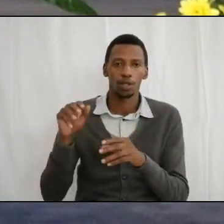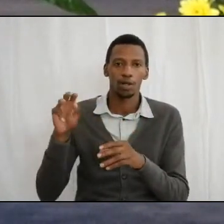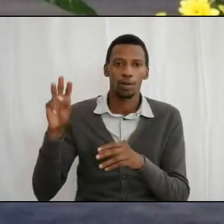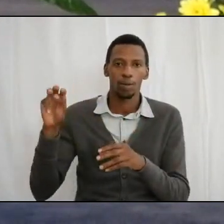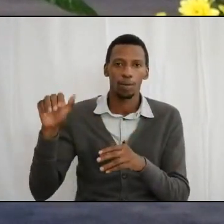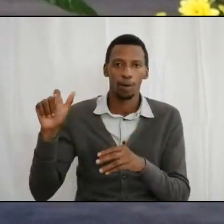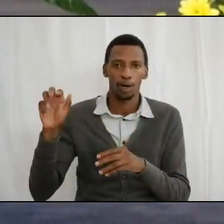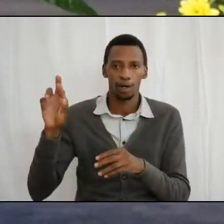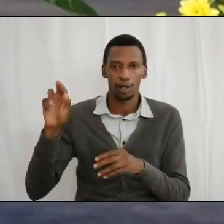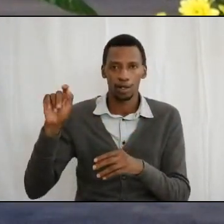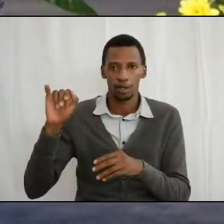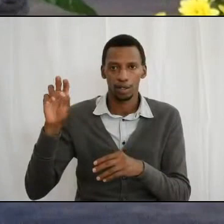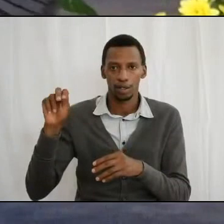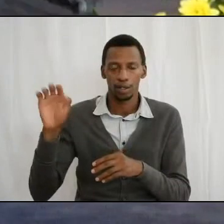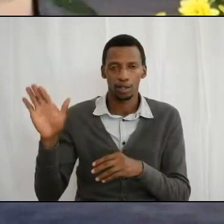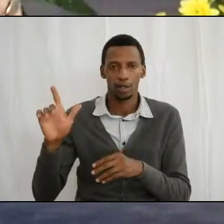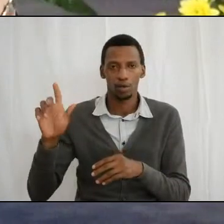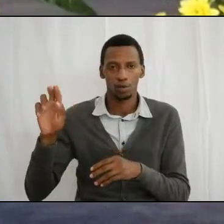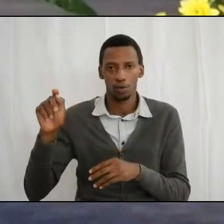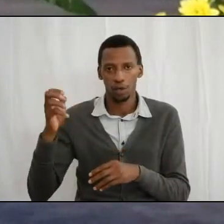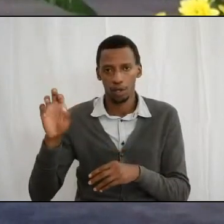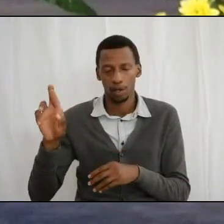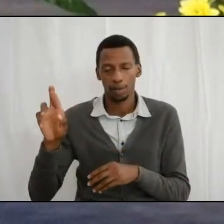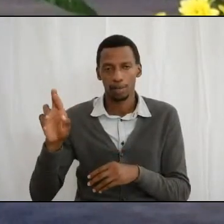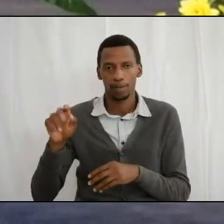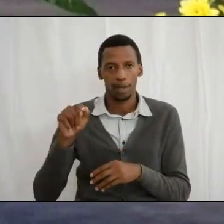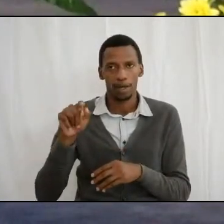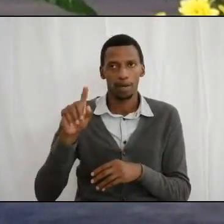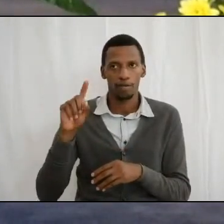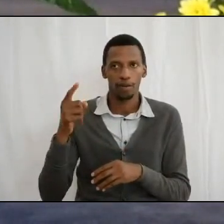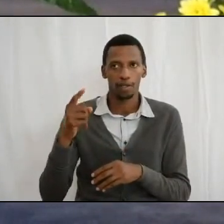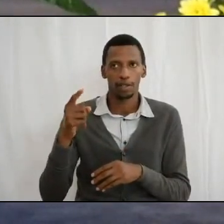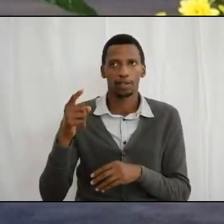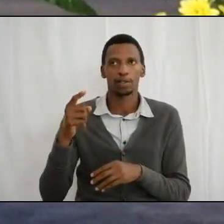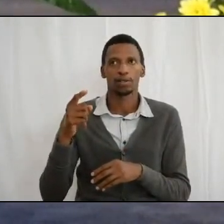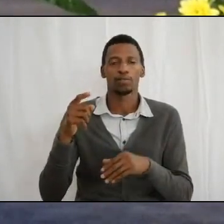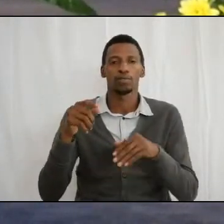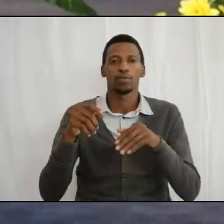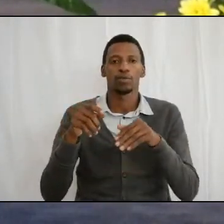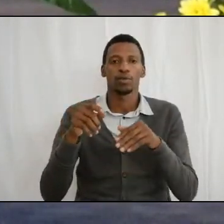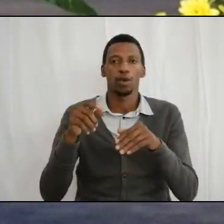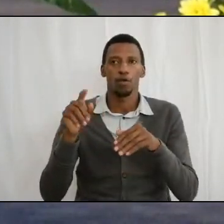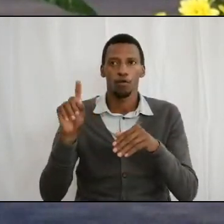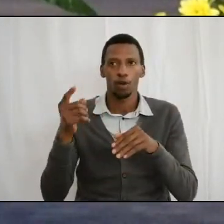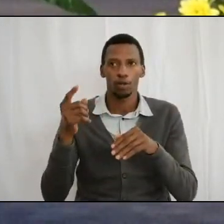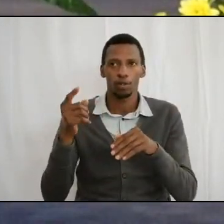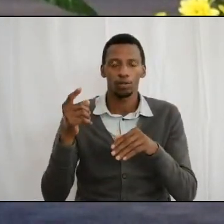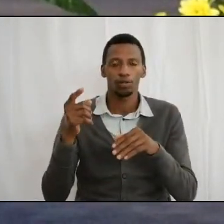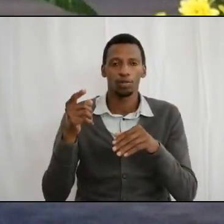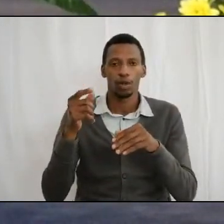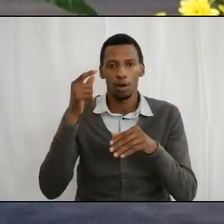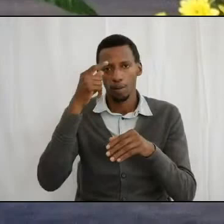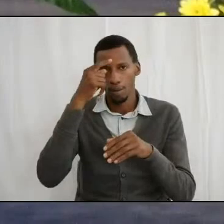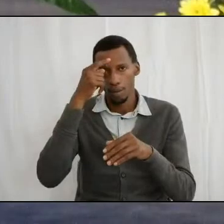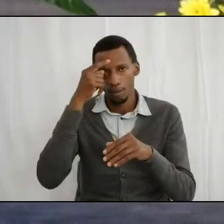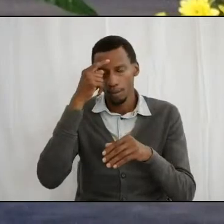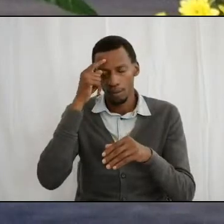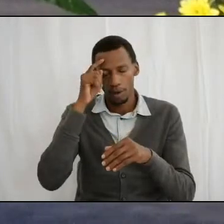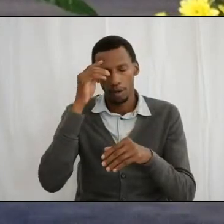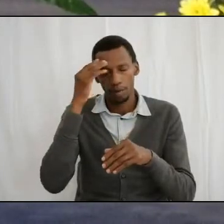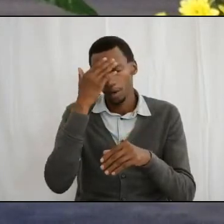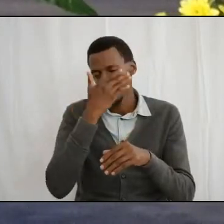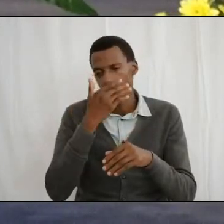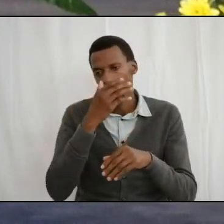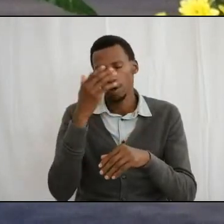first Black person whose coffin, I believe, was in the rotunda. So John Lewis had